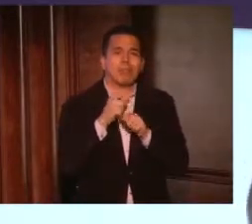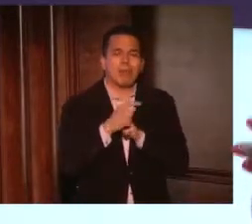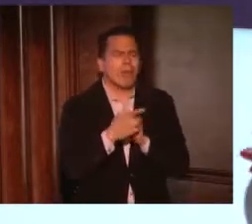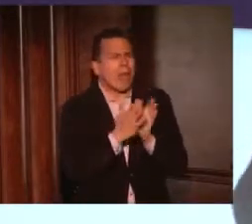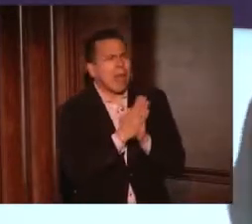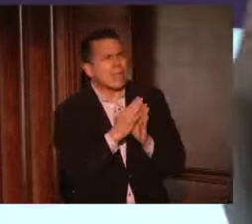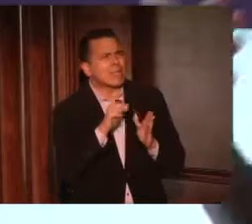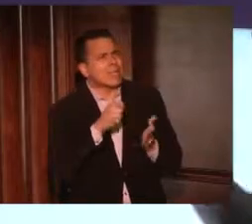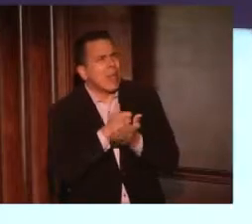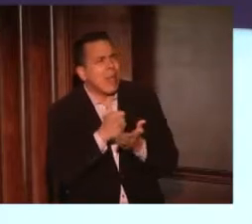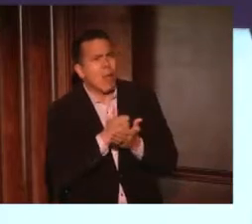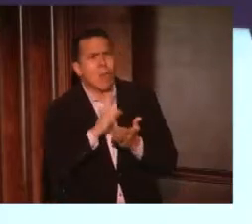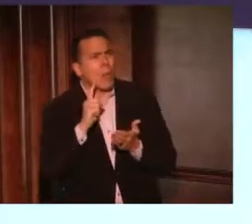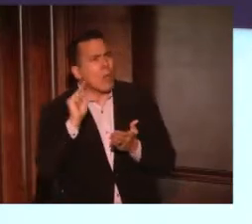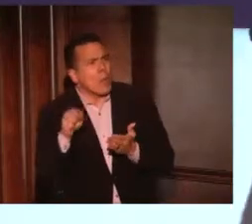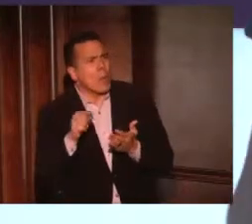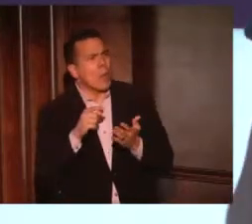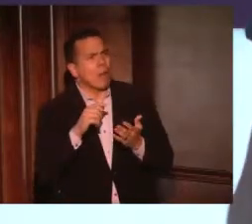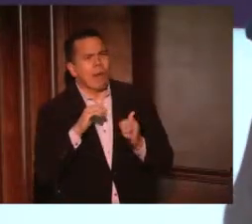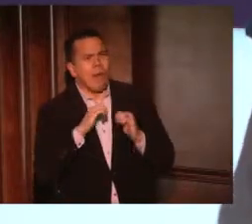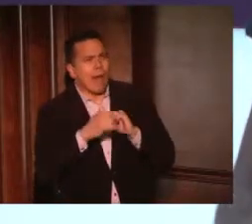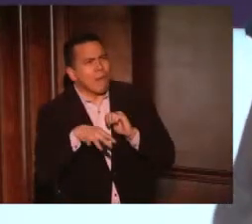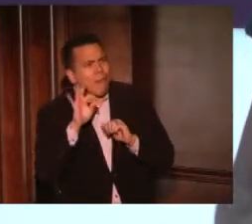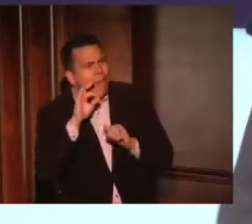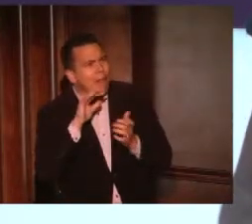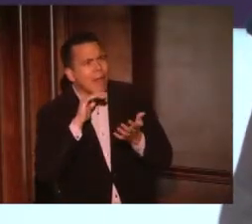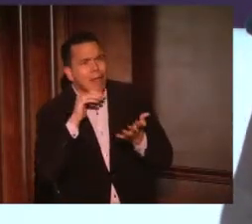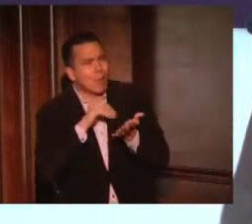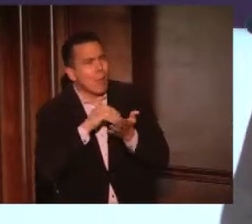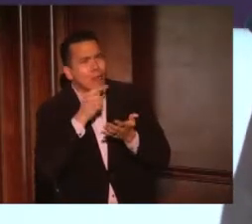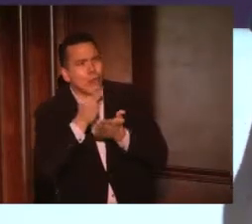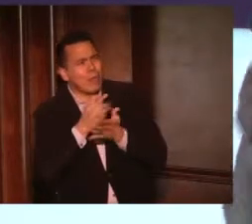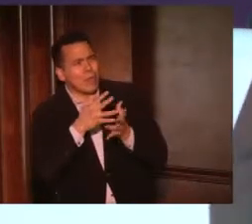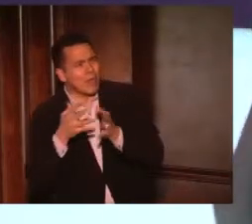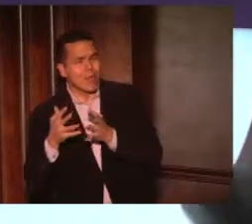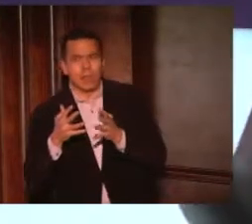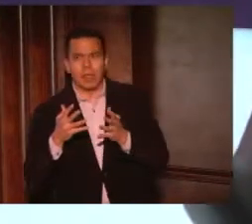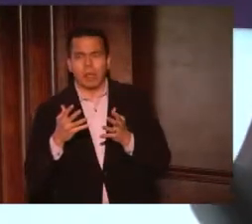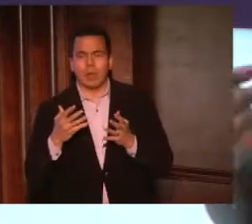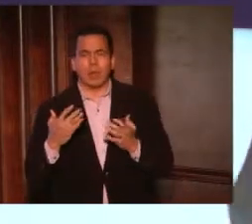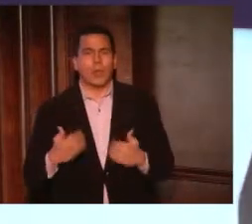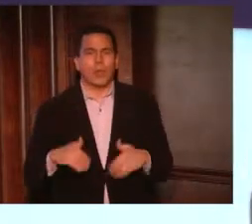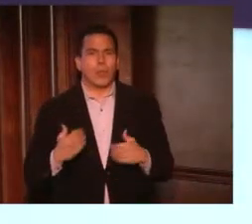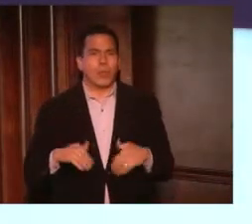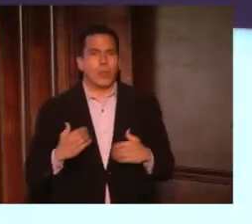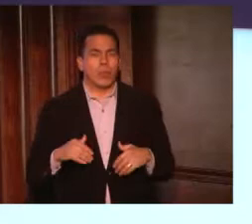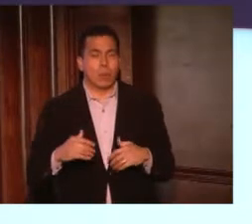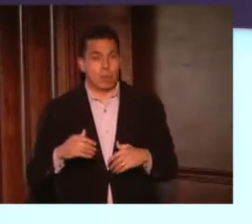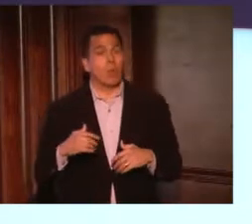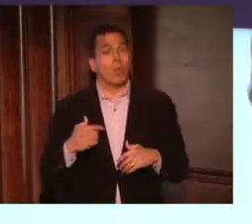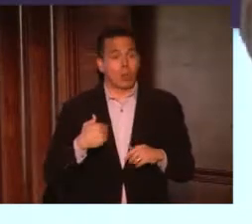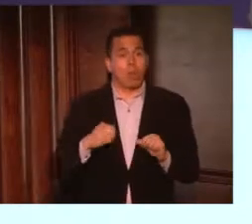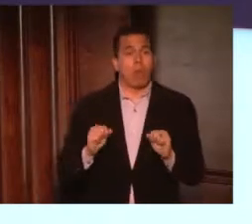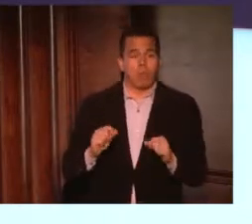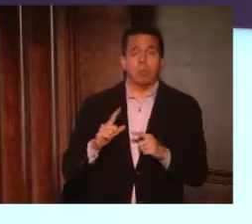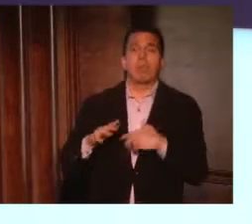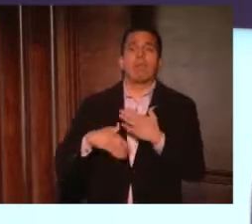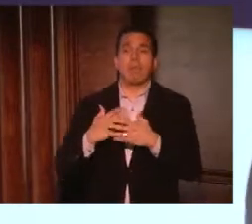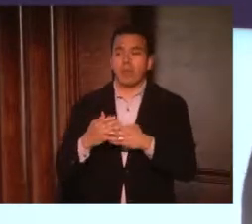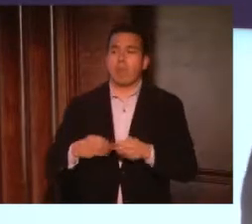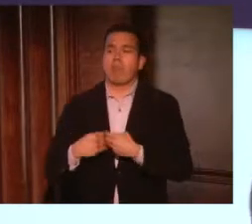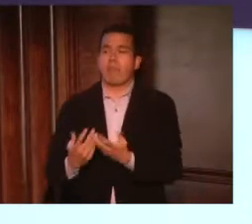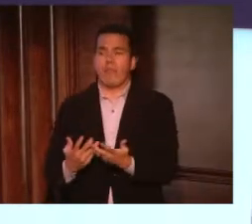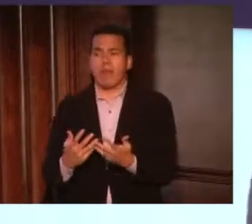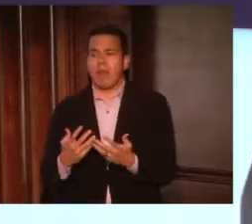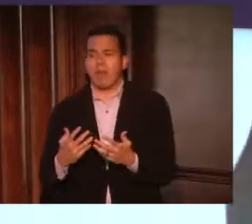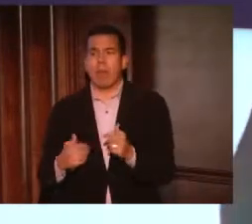information and support. And from that number, we were able to provide more than half of them with linkages